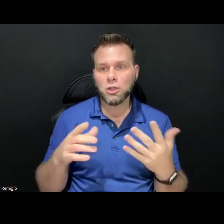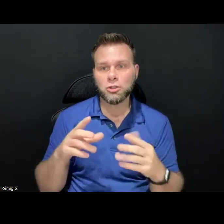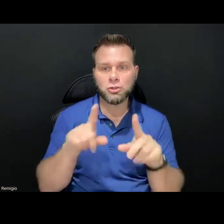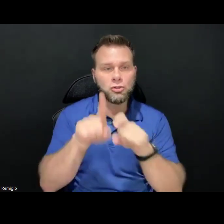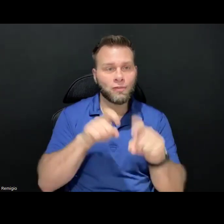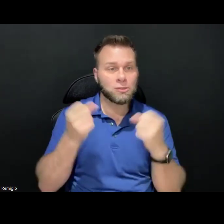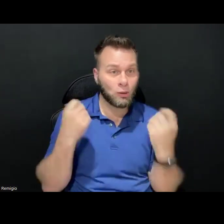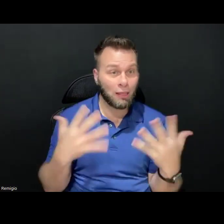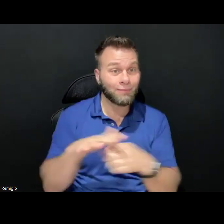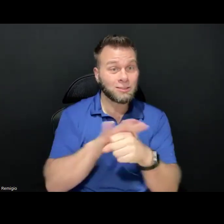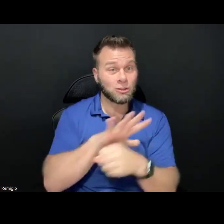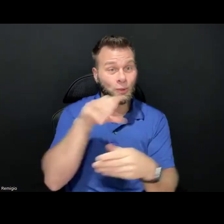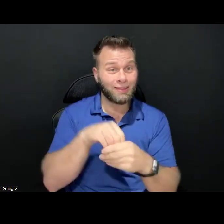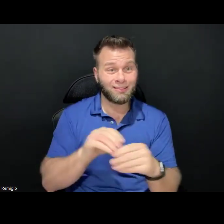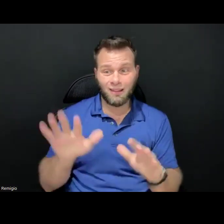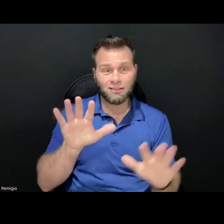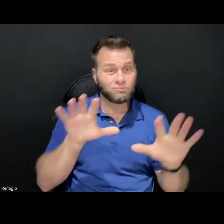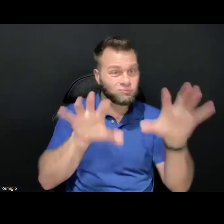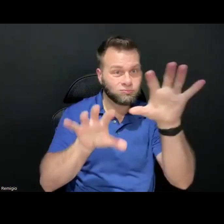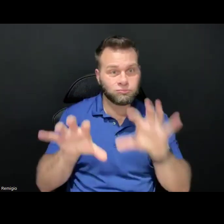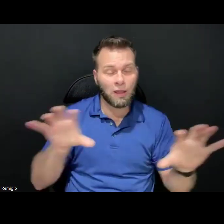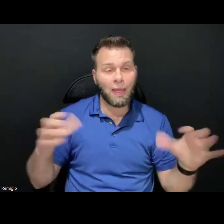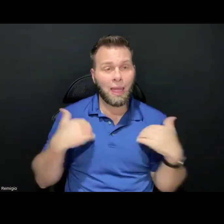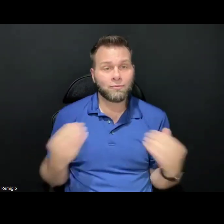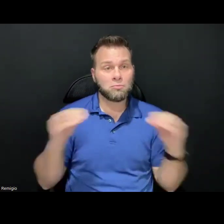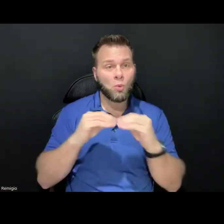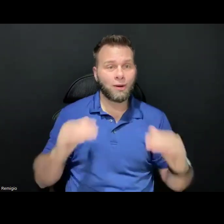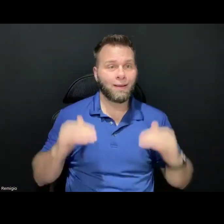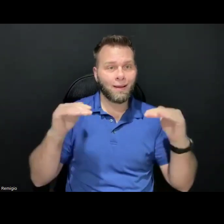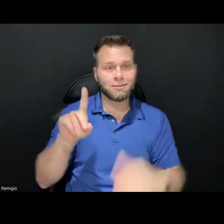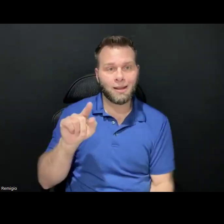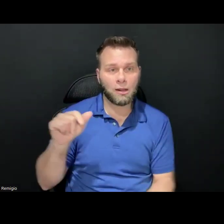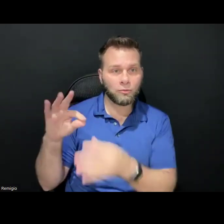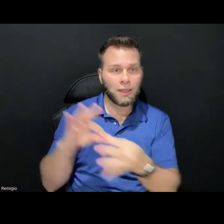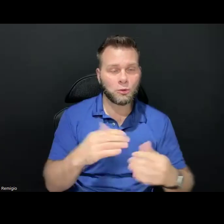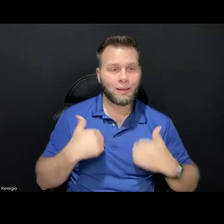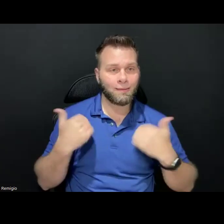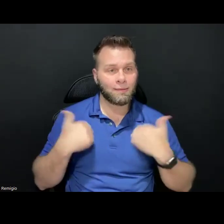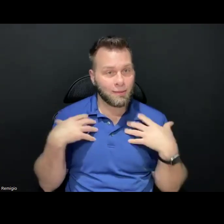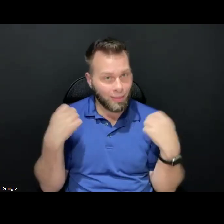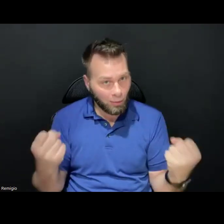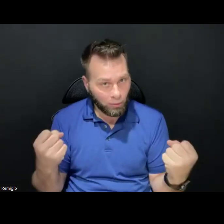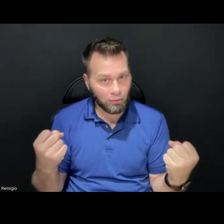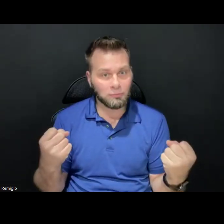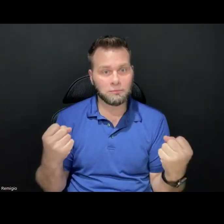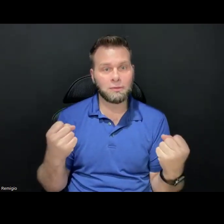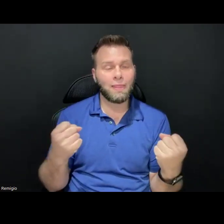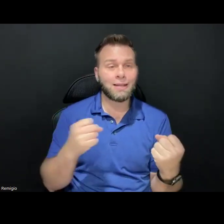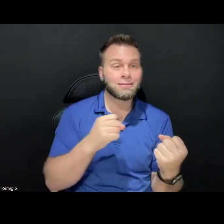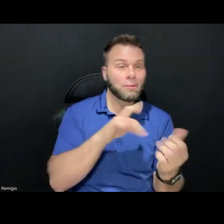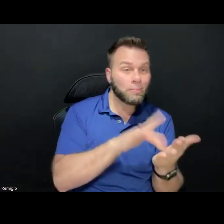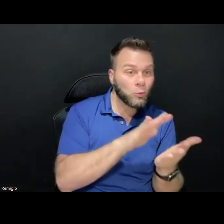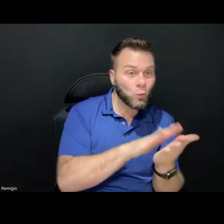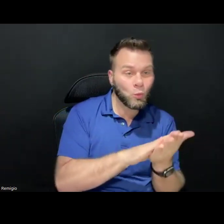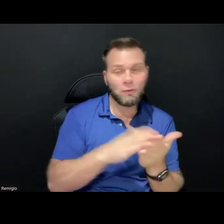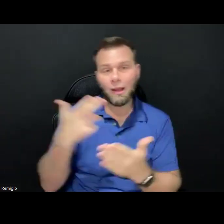districts in our region have a slightly more enhanced data set around adolescent health, and that's fielded with every middle and high school